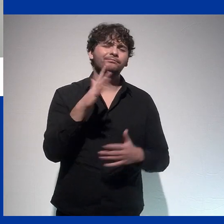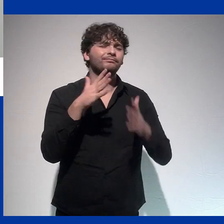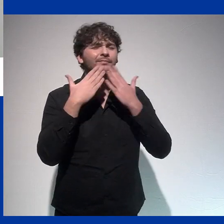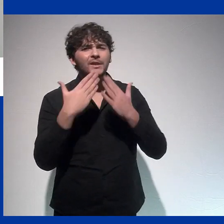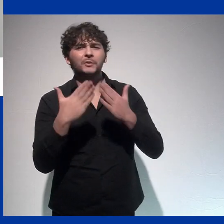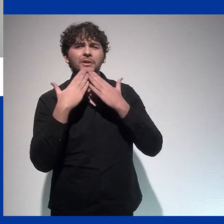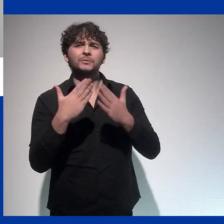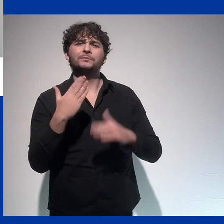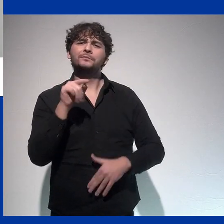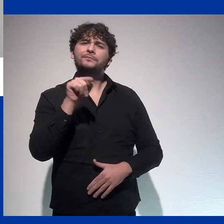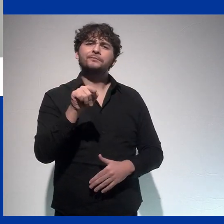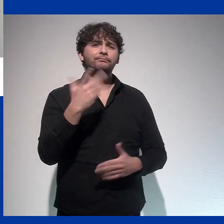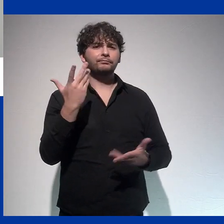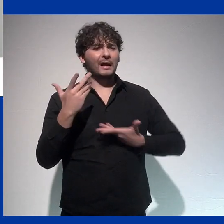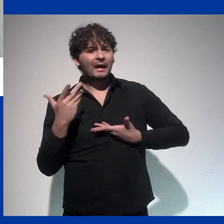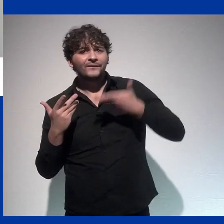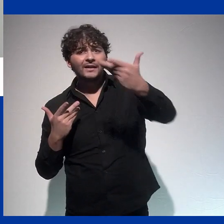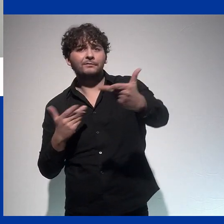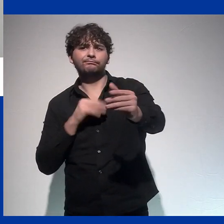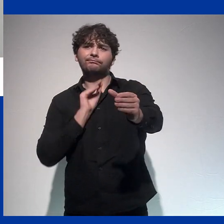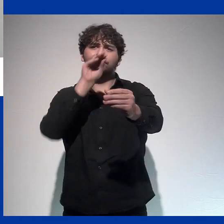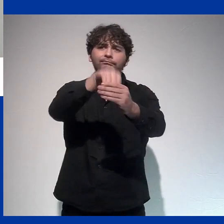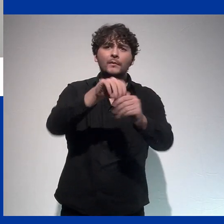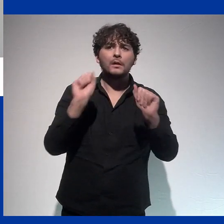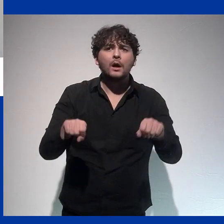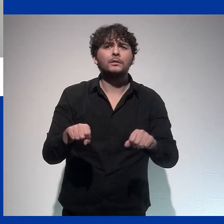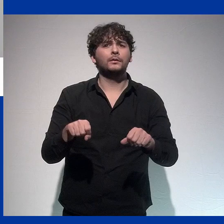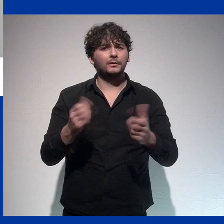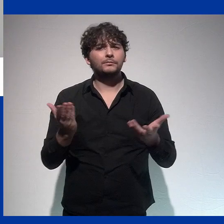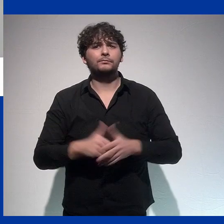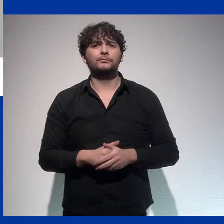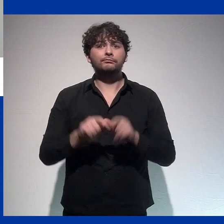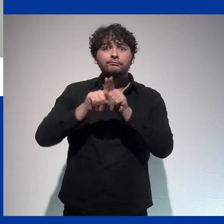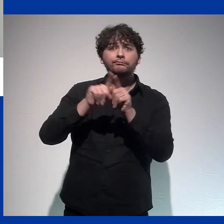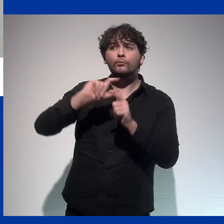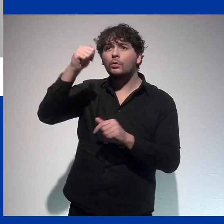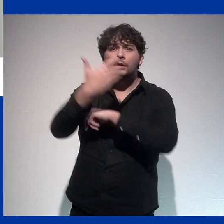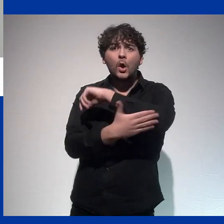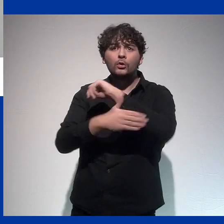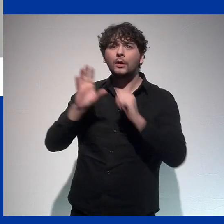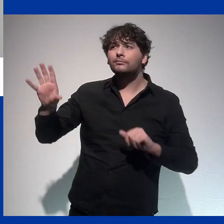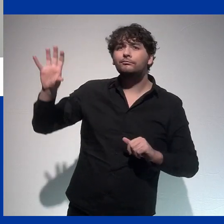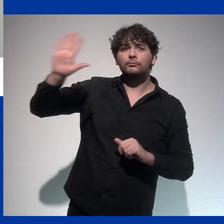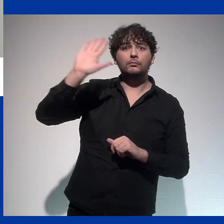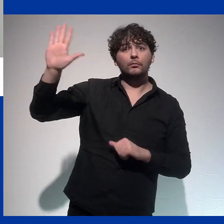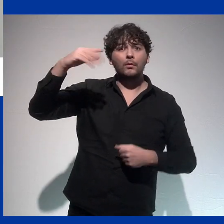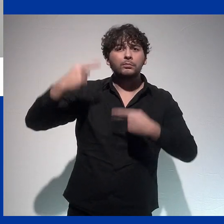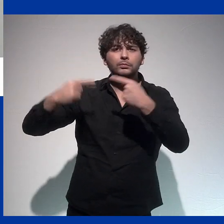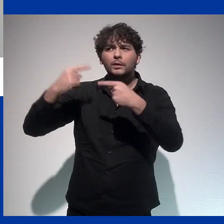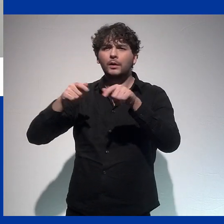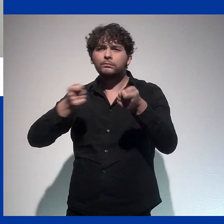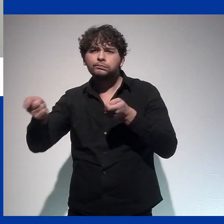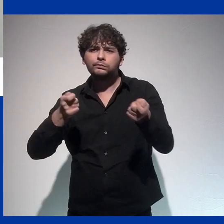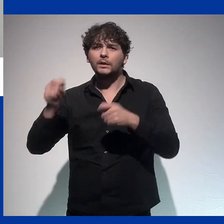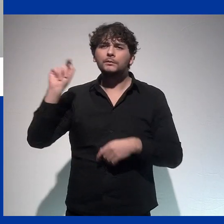governments, civil society organizations, practitioners, and other actors who have the experience and expertise needed to make the Bonn